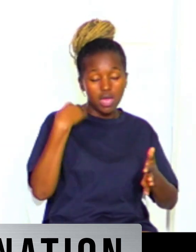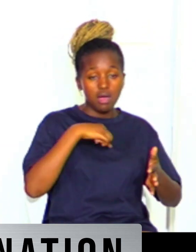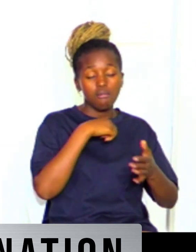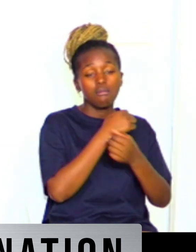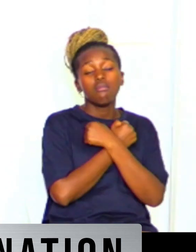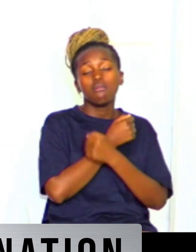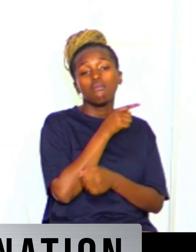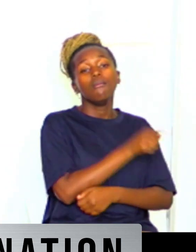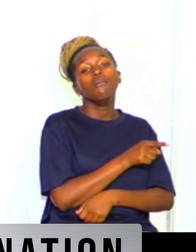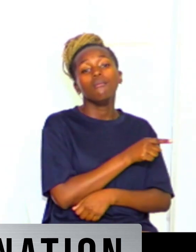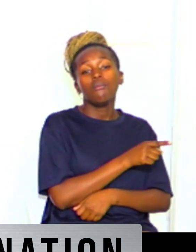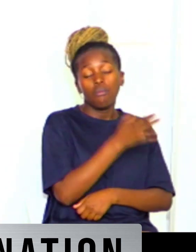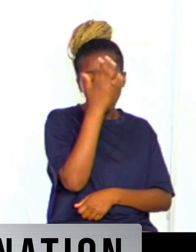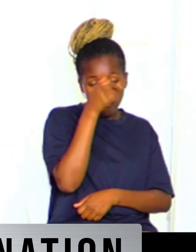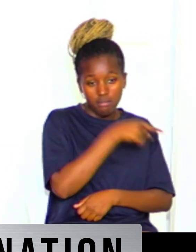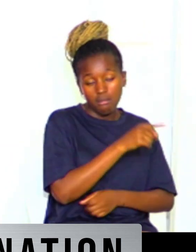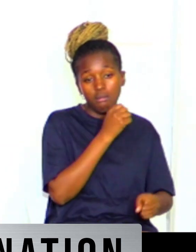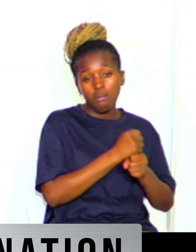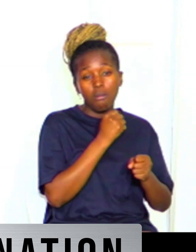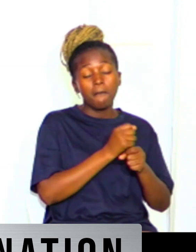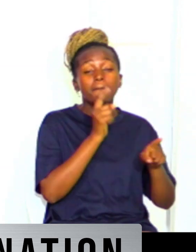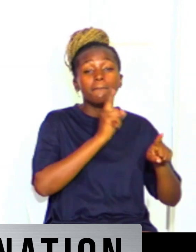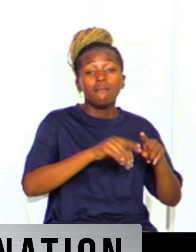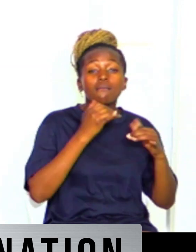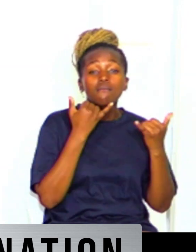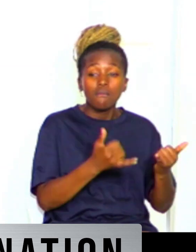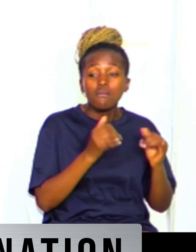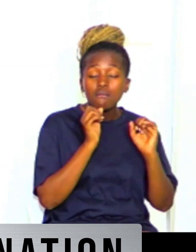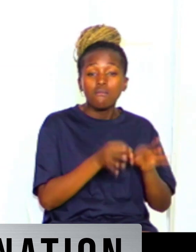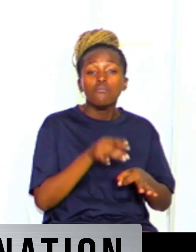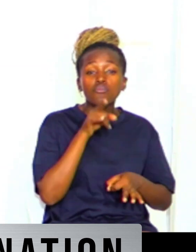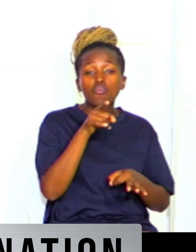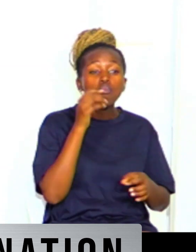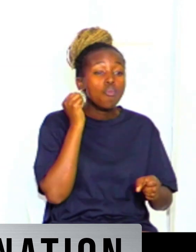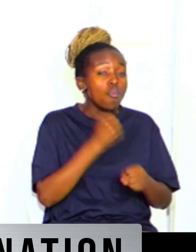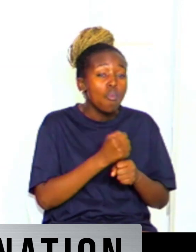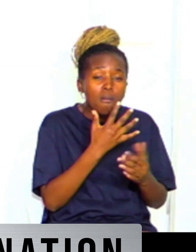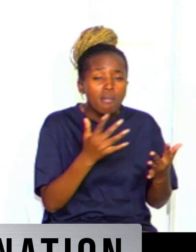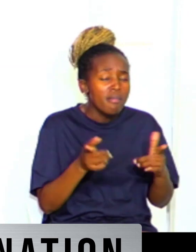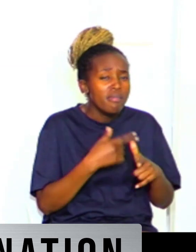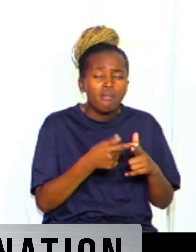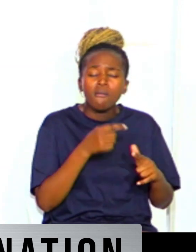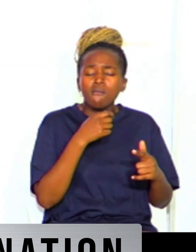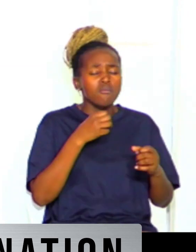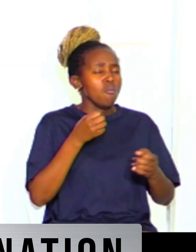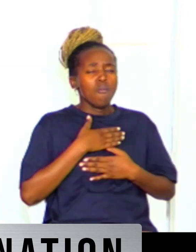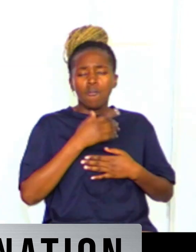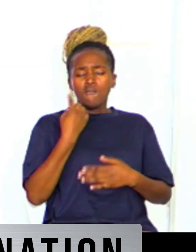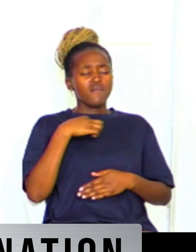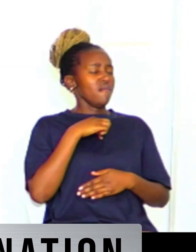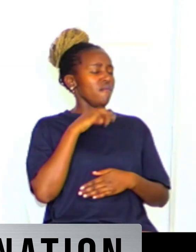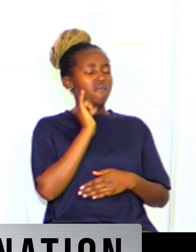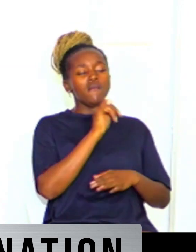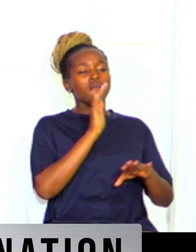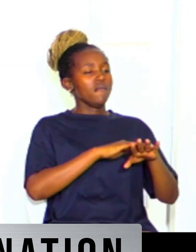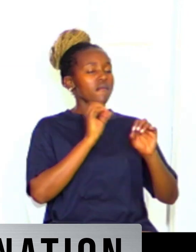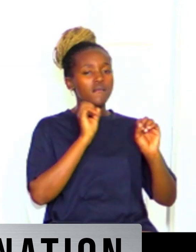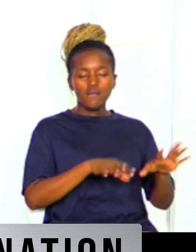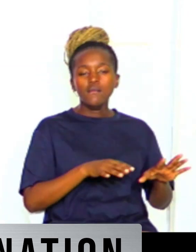kazi smart sana. So, but sai kufanya vitu naona is like he has started cloud chasing, which is not good. Yes.